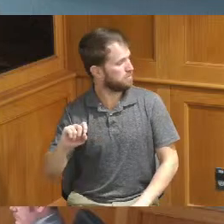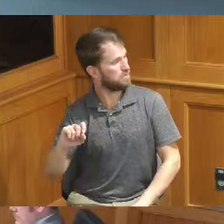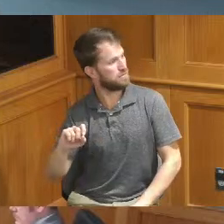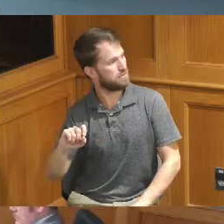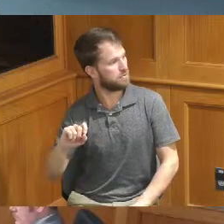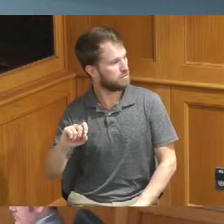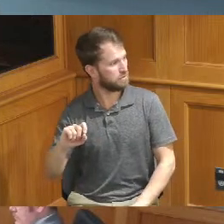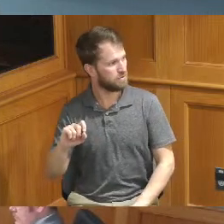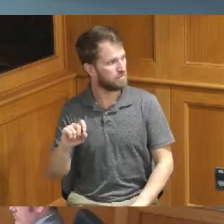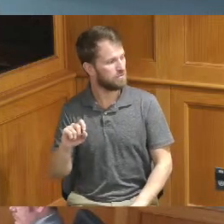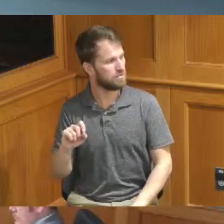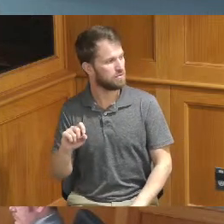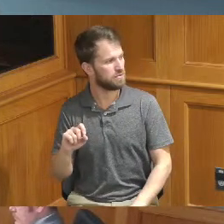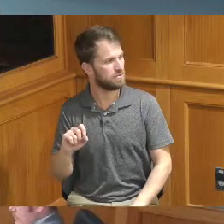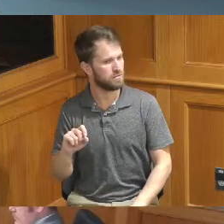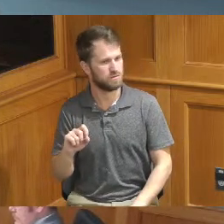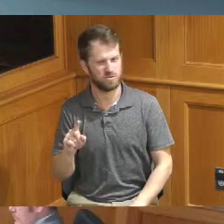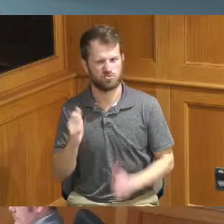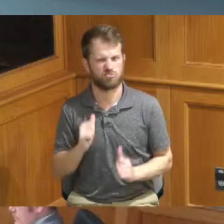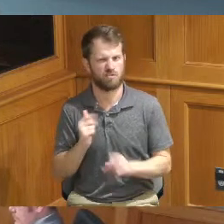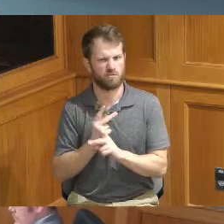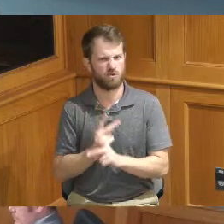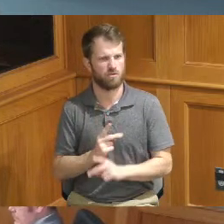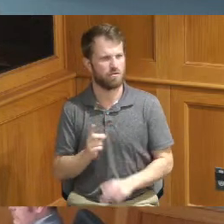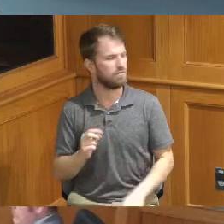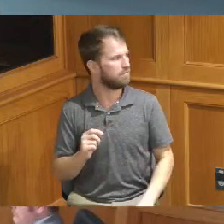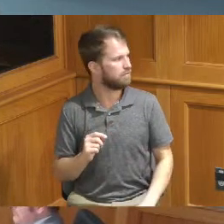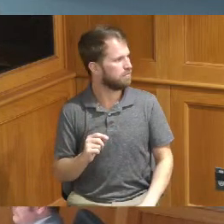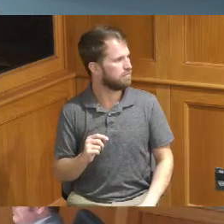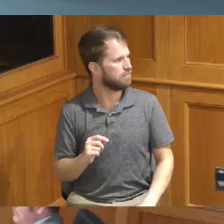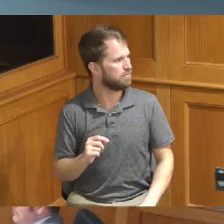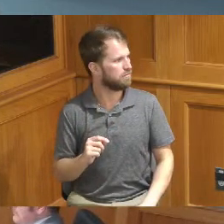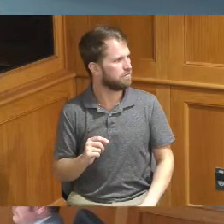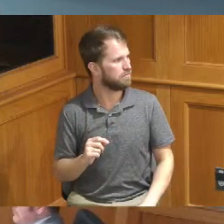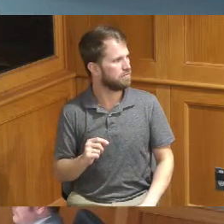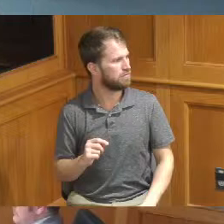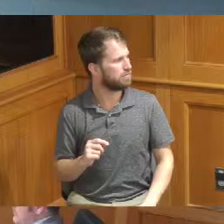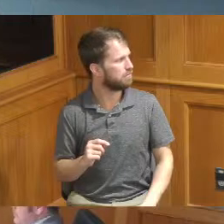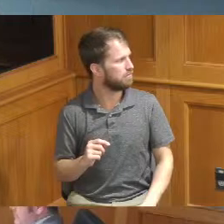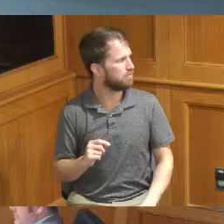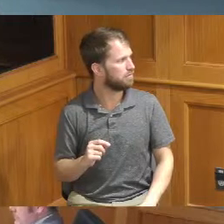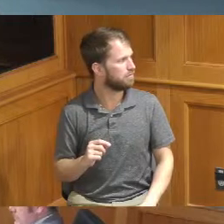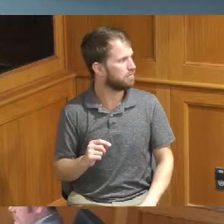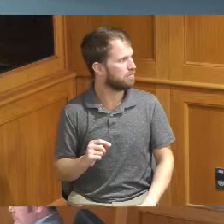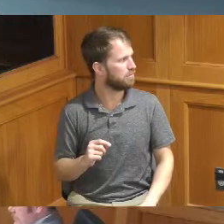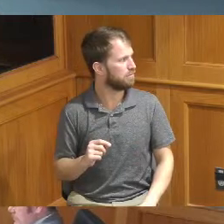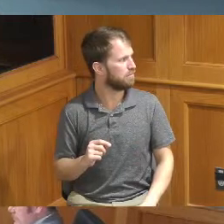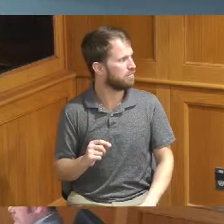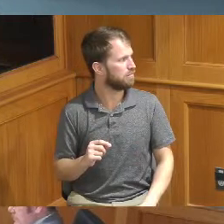see, who's next? Is it exclusive services?